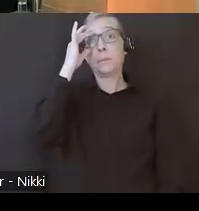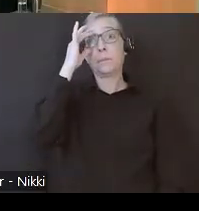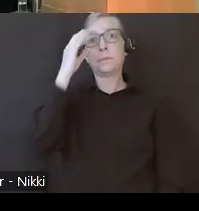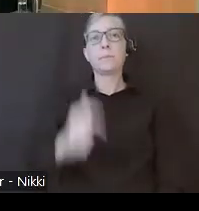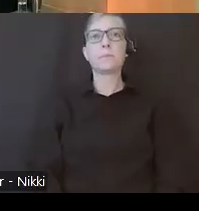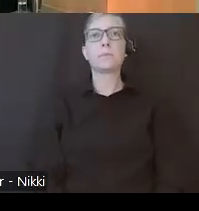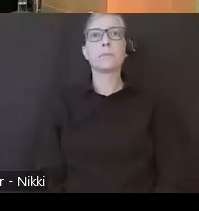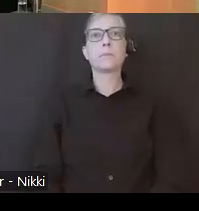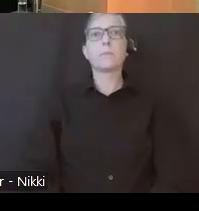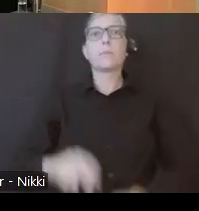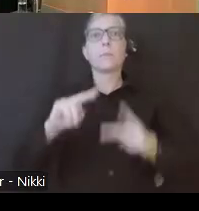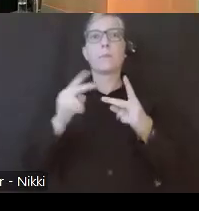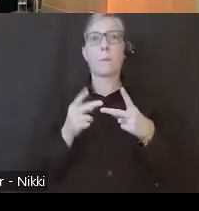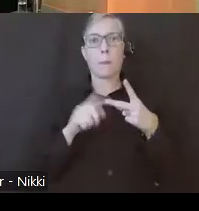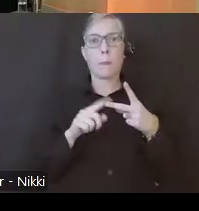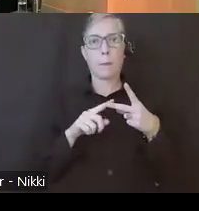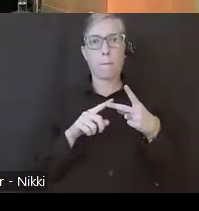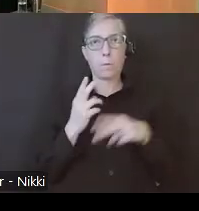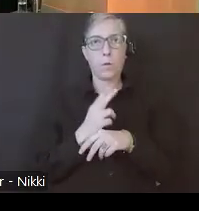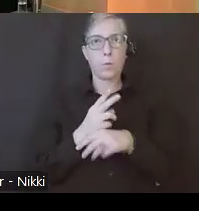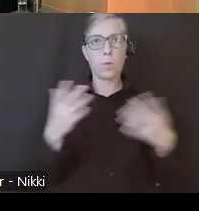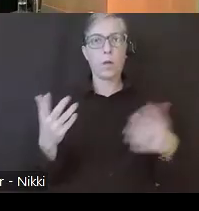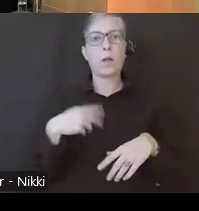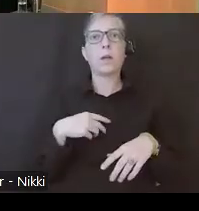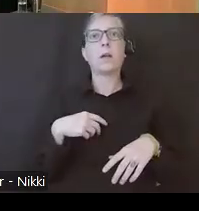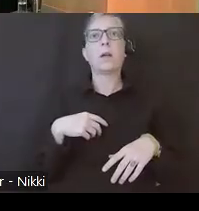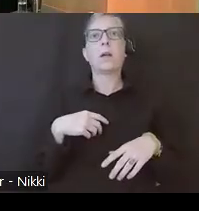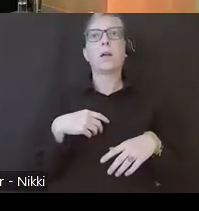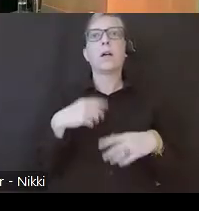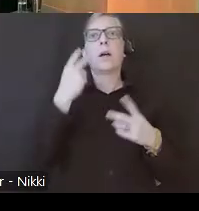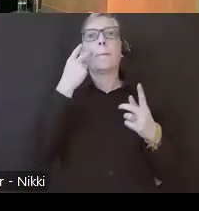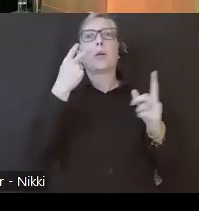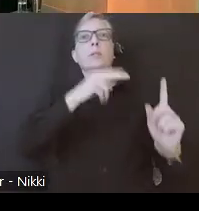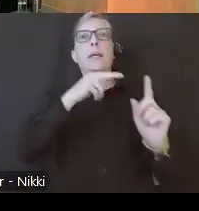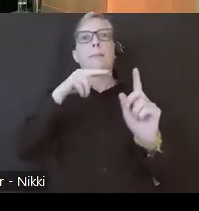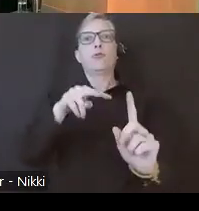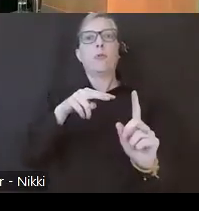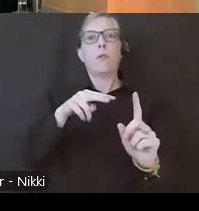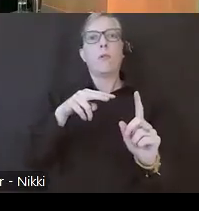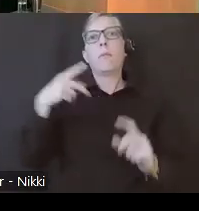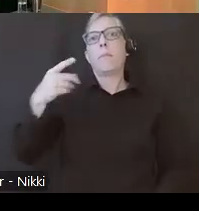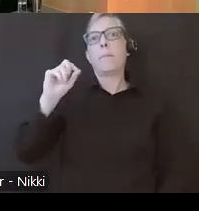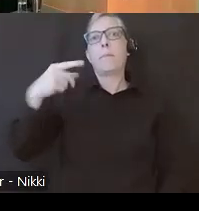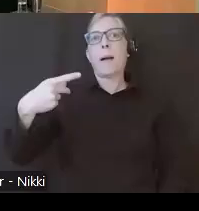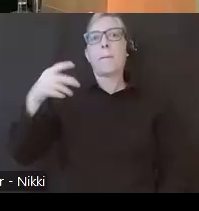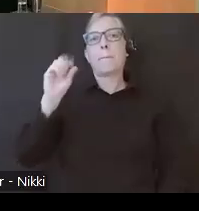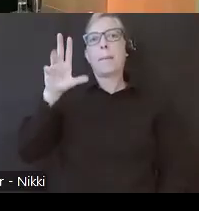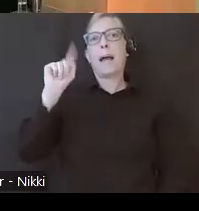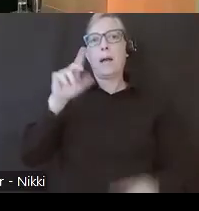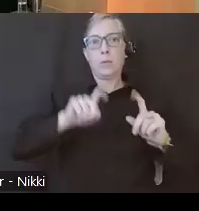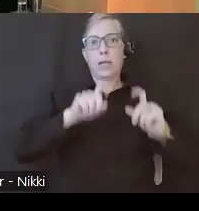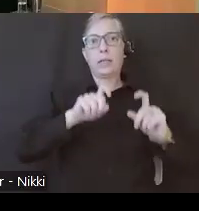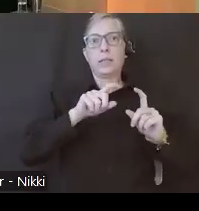The second task we're using is a perceptual pop-out task. Perceptual pop-out tasks have really become popular in recent